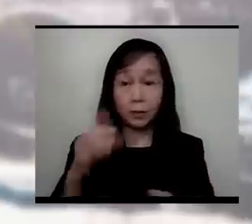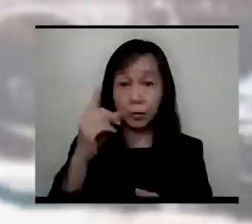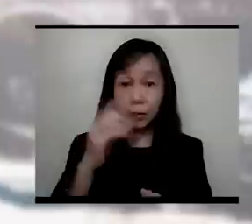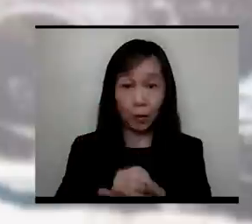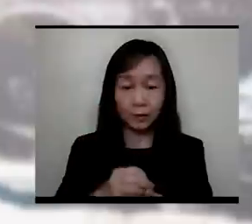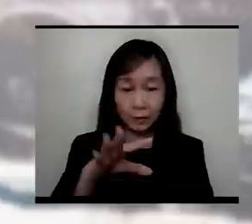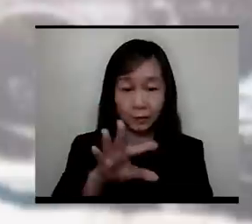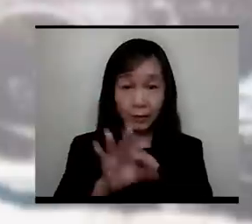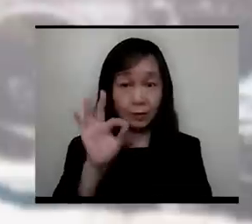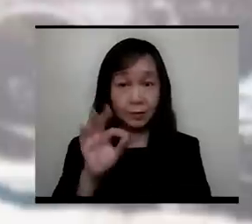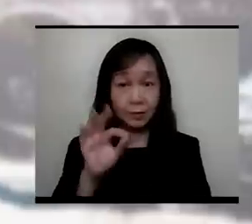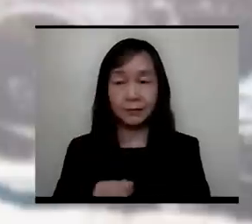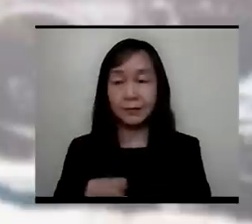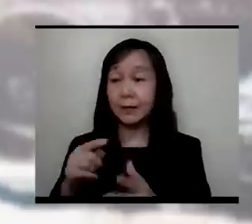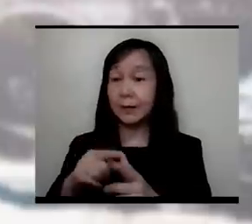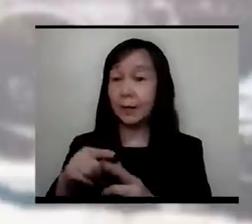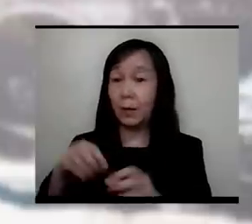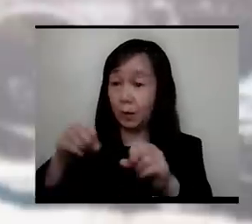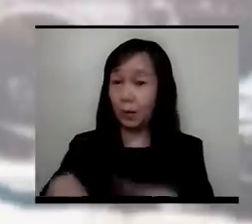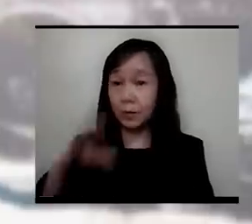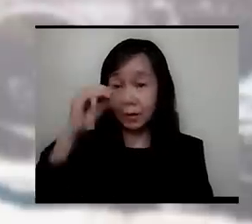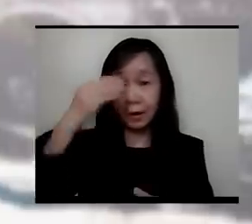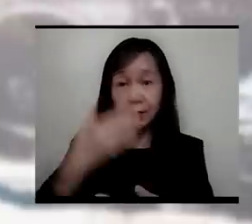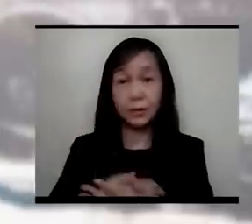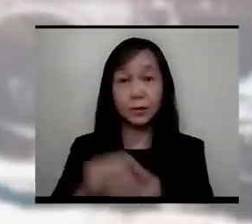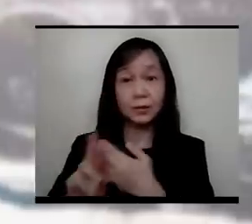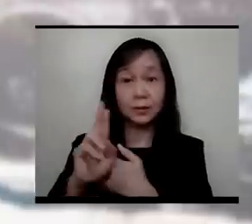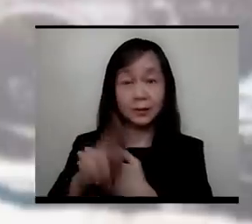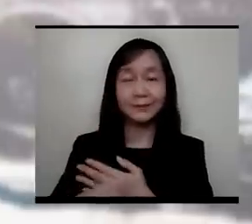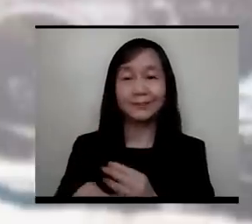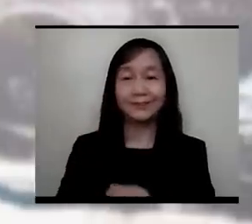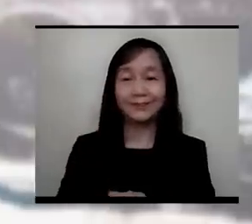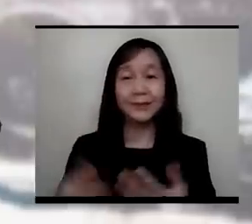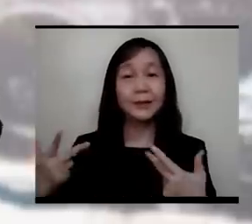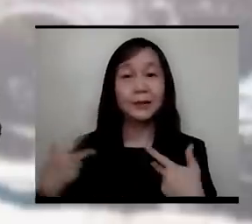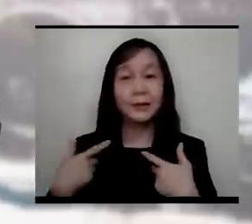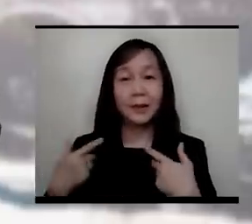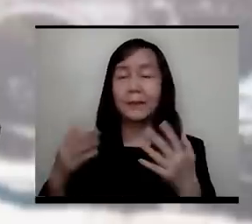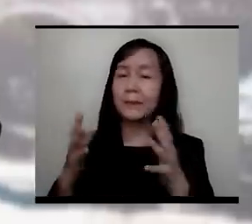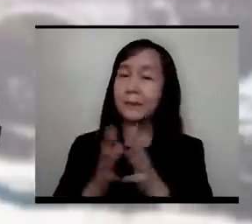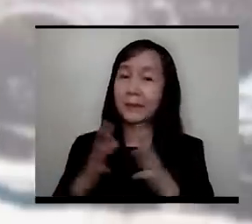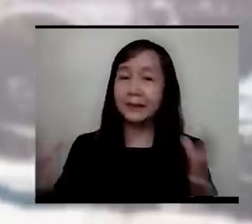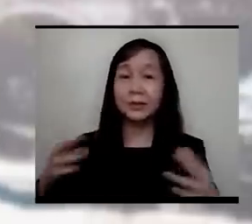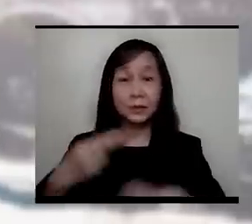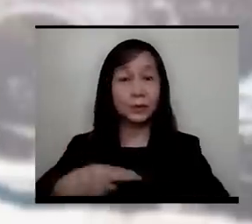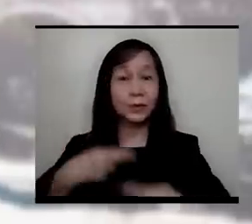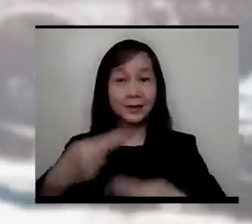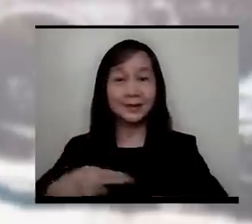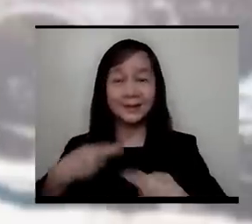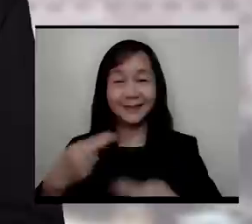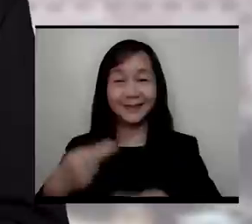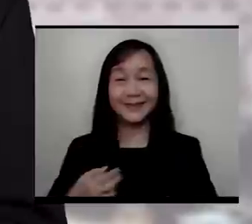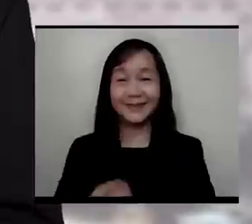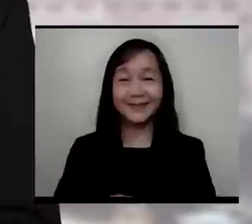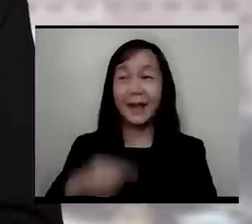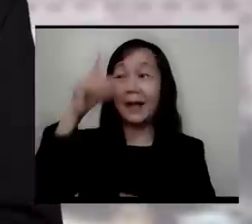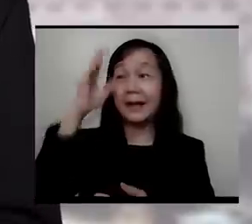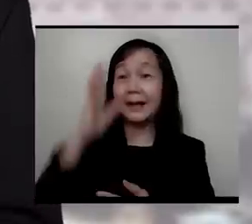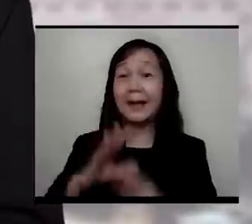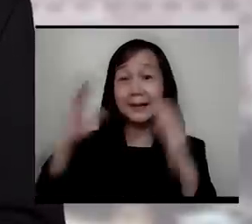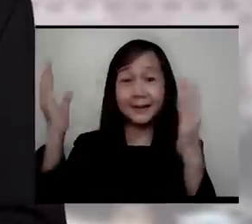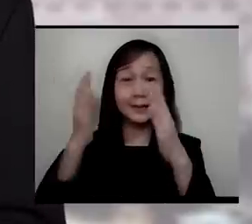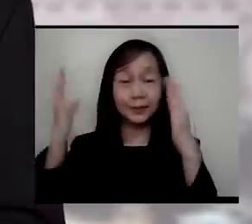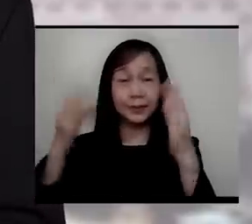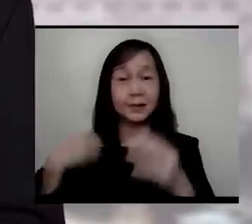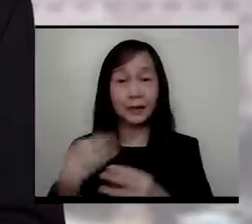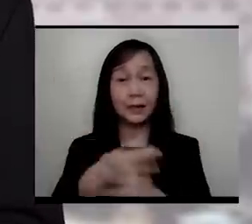lost coin has been found, once the lost son has returned, there will be much rejoicing. God